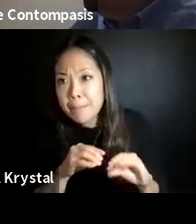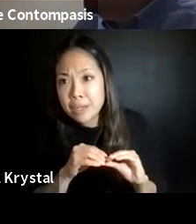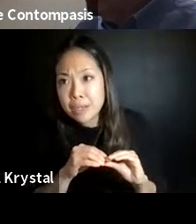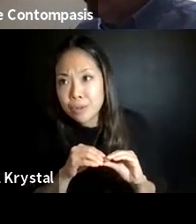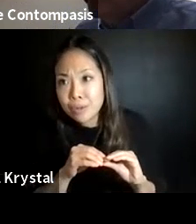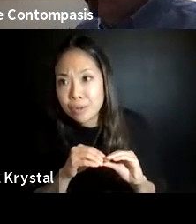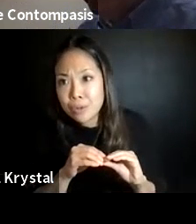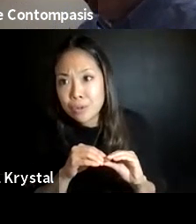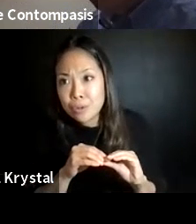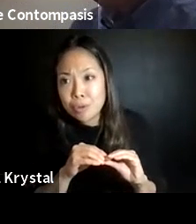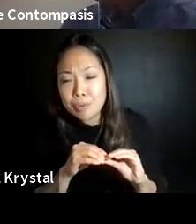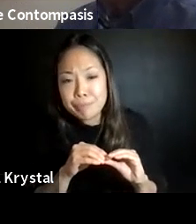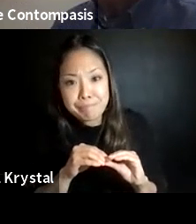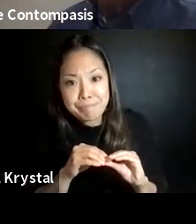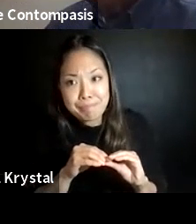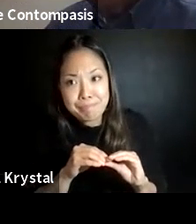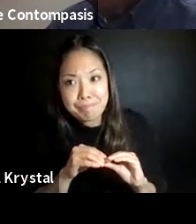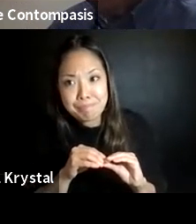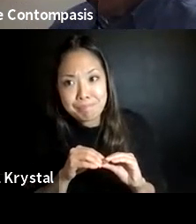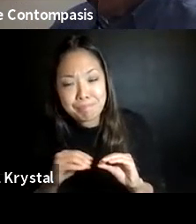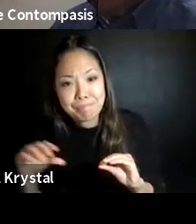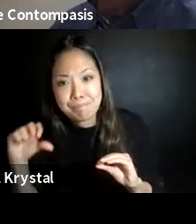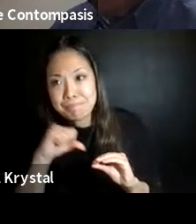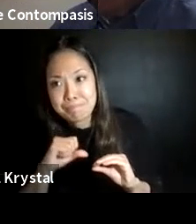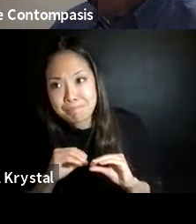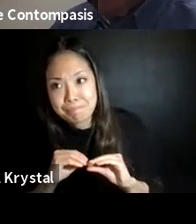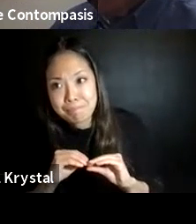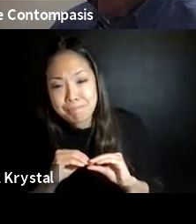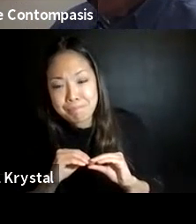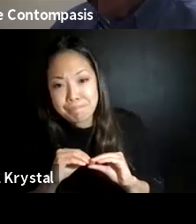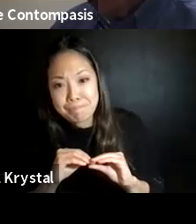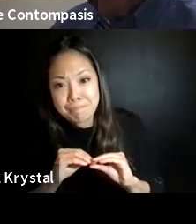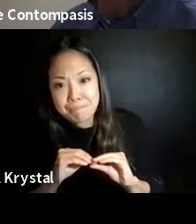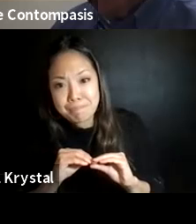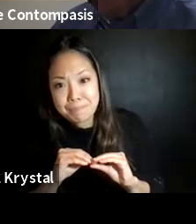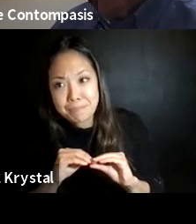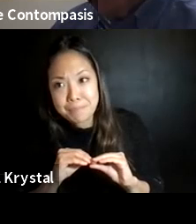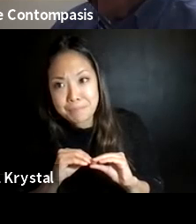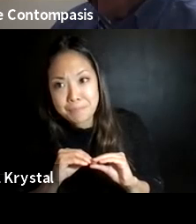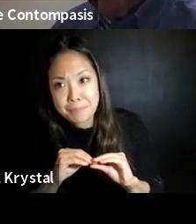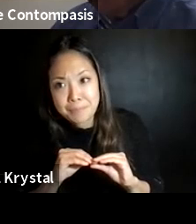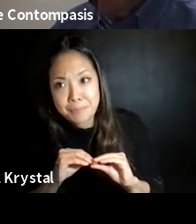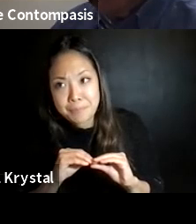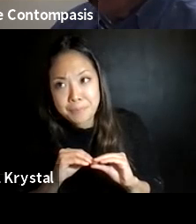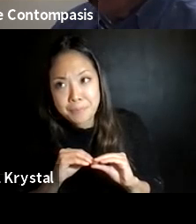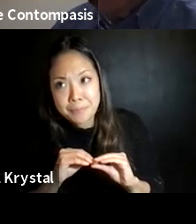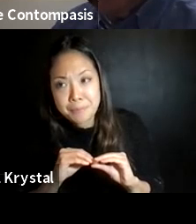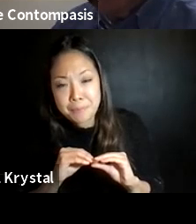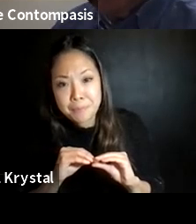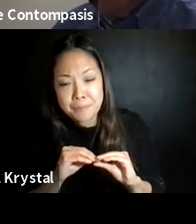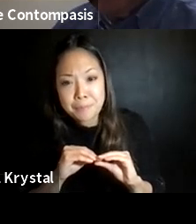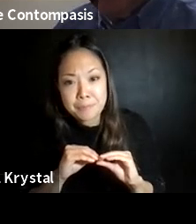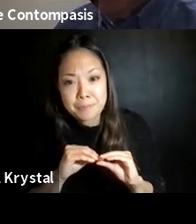admission policy? For those students who have received almost the perfect score all the time, what growth